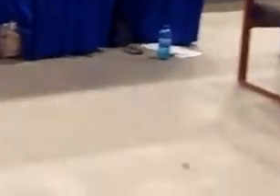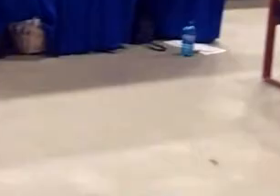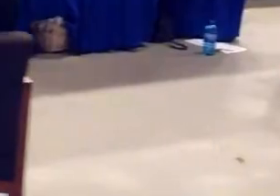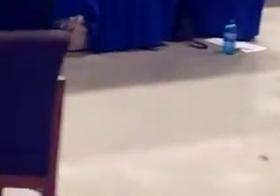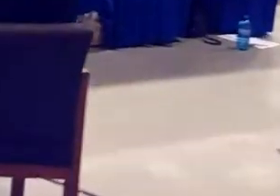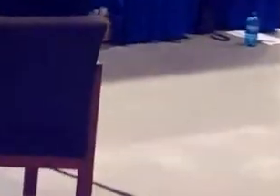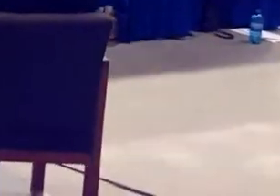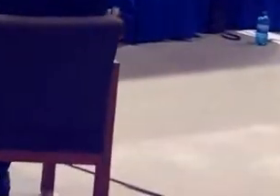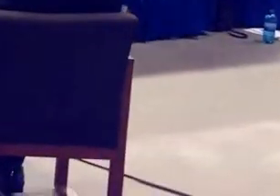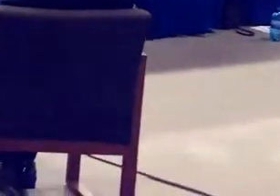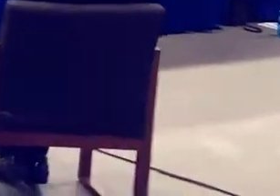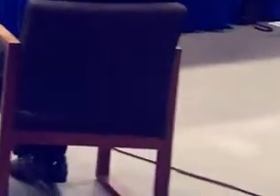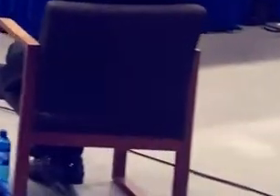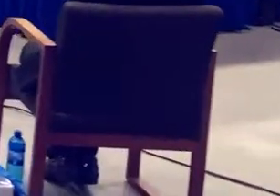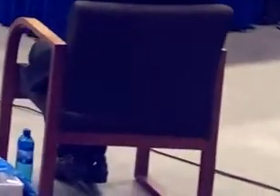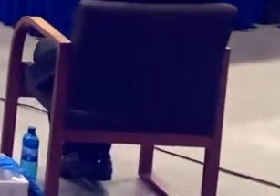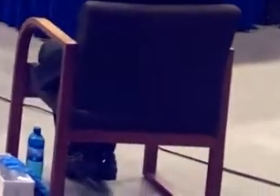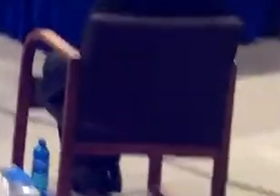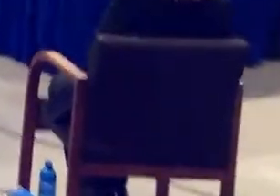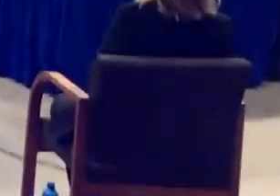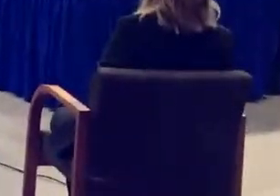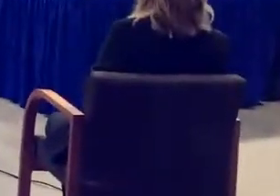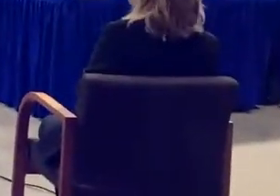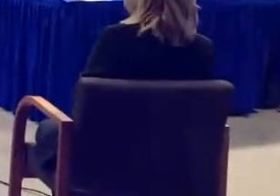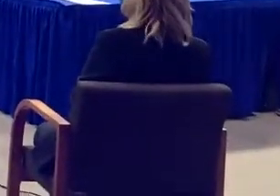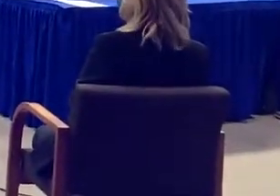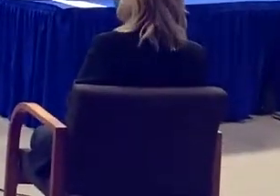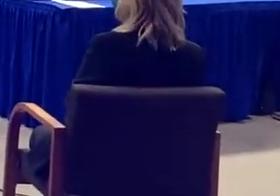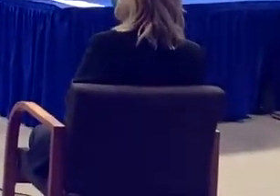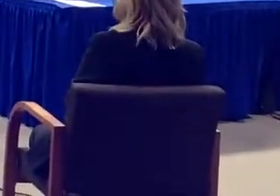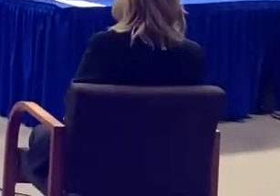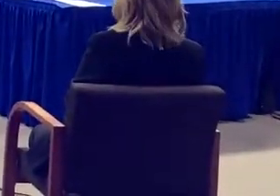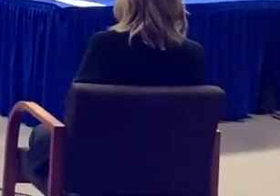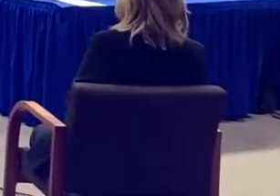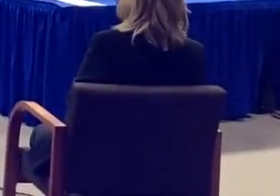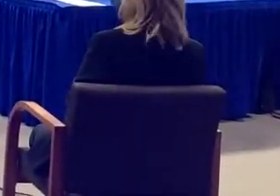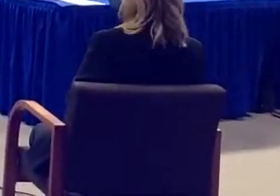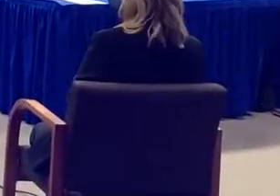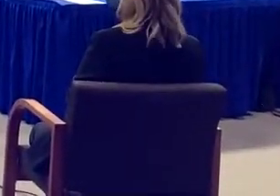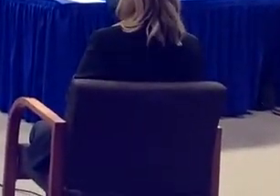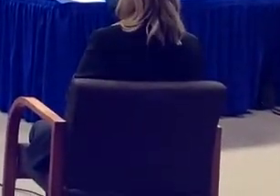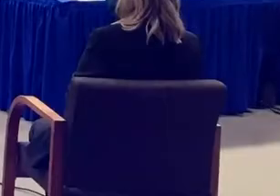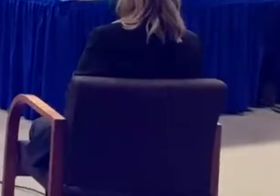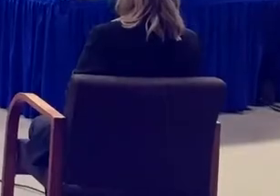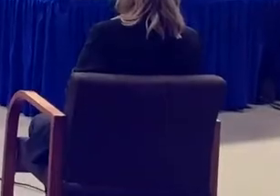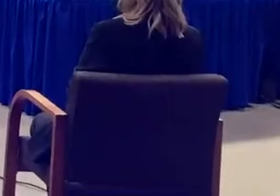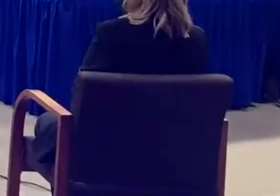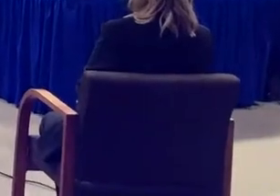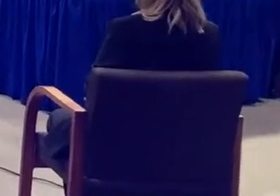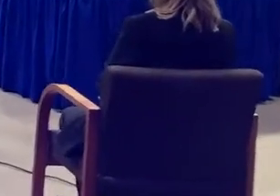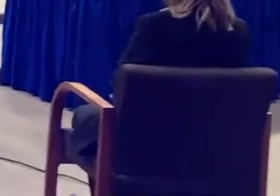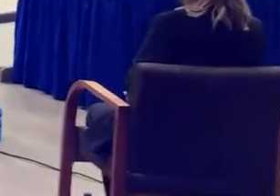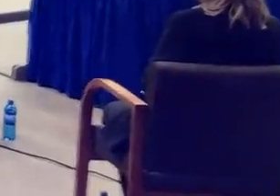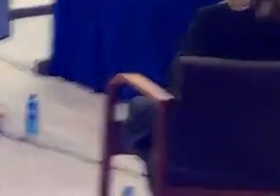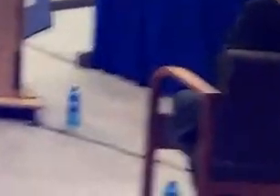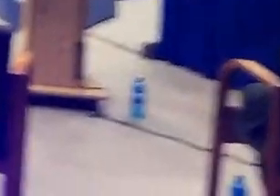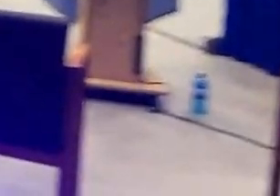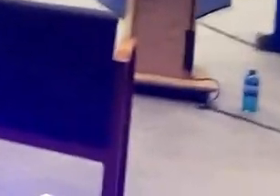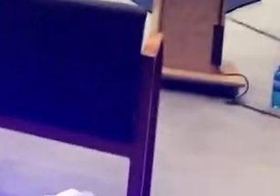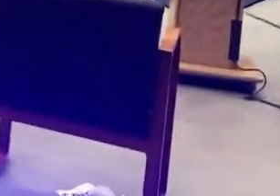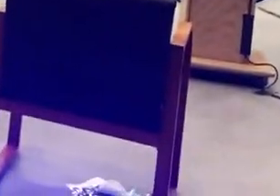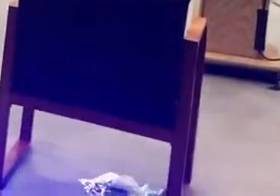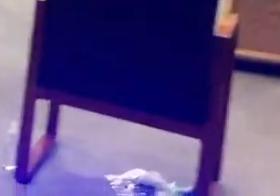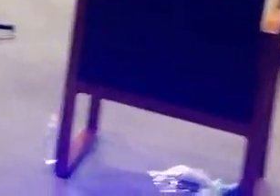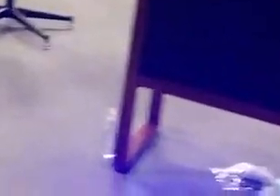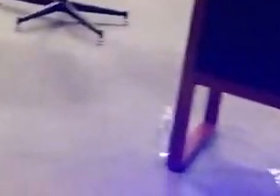today until 5 p.m. Thank you in advance, Ian Morrison, a 2021 graduate in the Physical Therapist